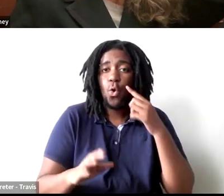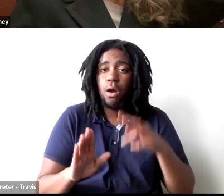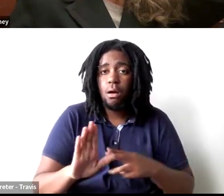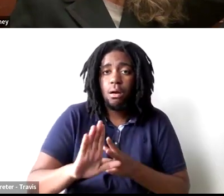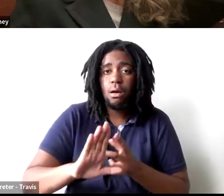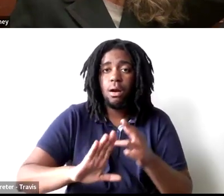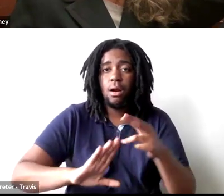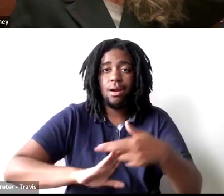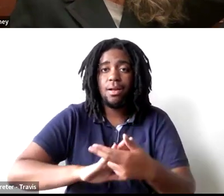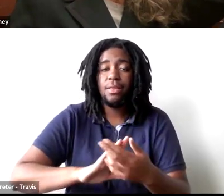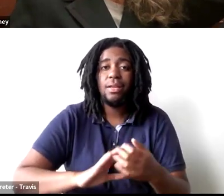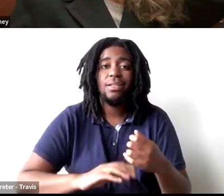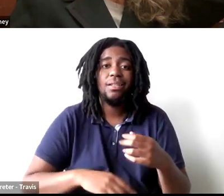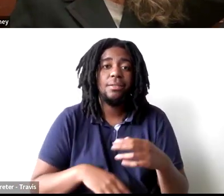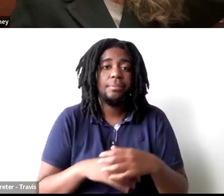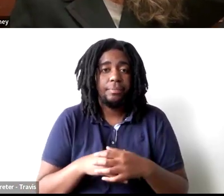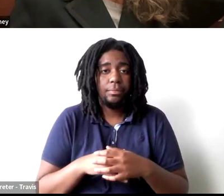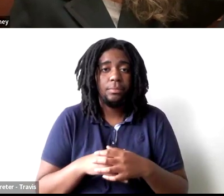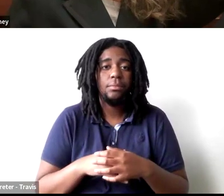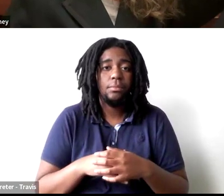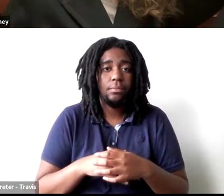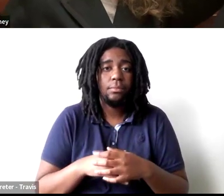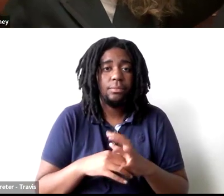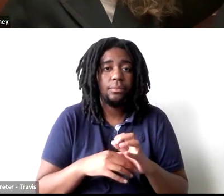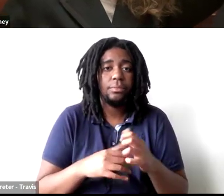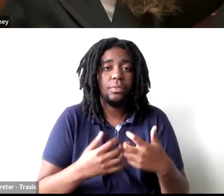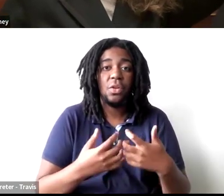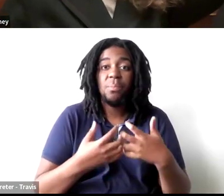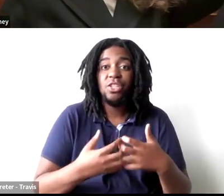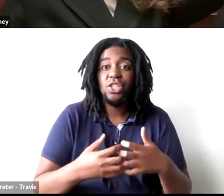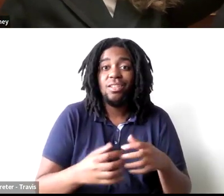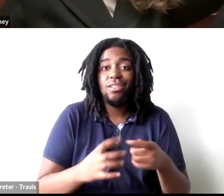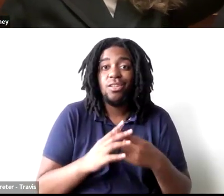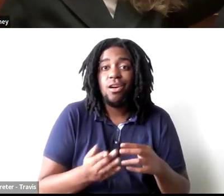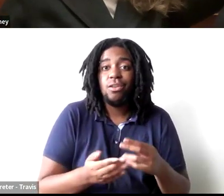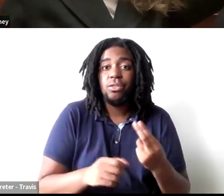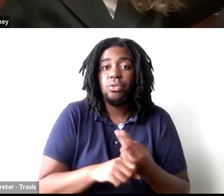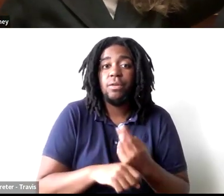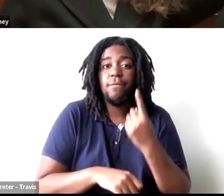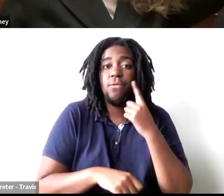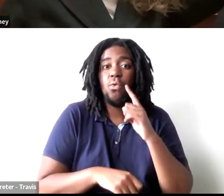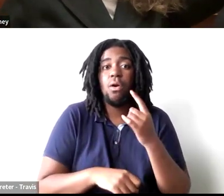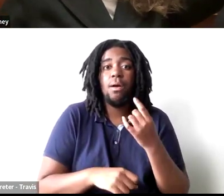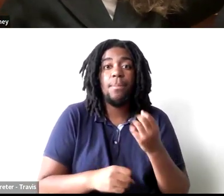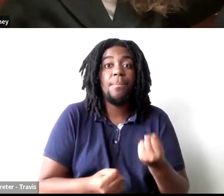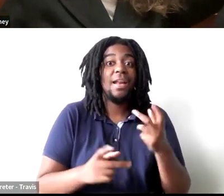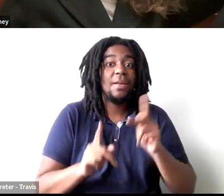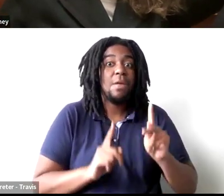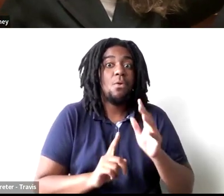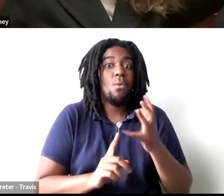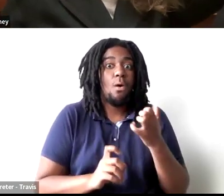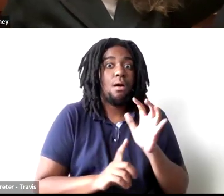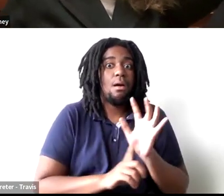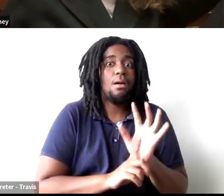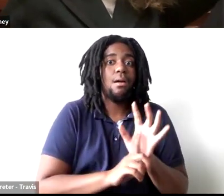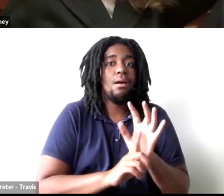or were they somehow helpful to the practice of the artist? Are you talking about in general or specifically